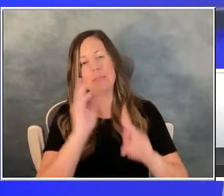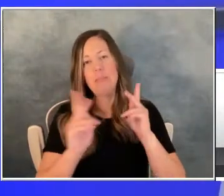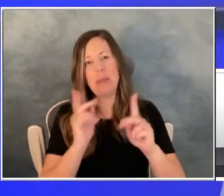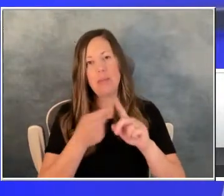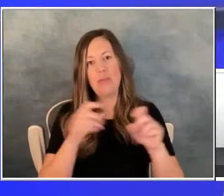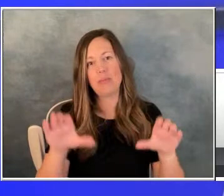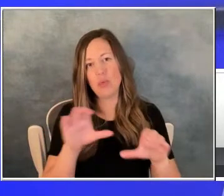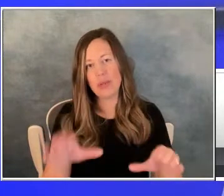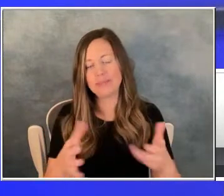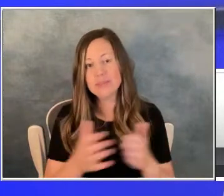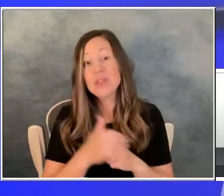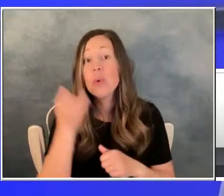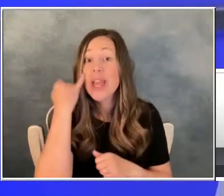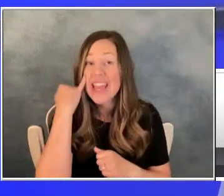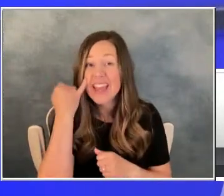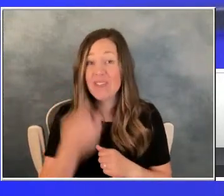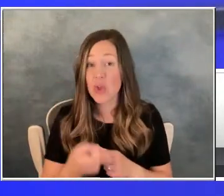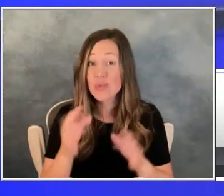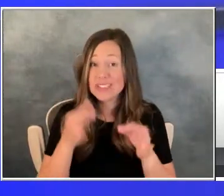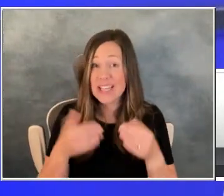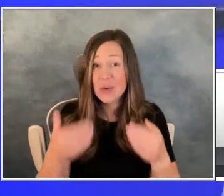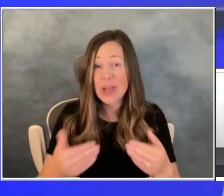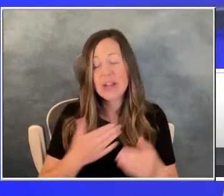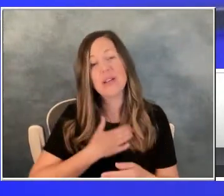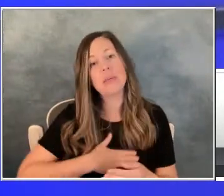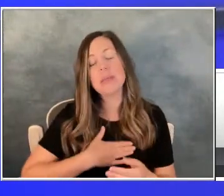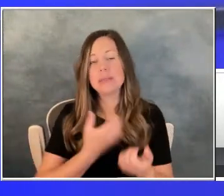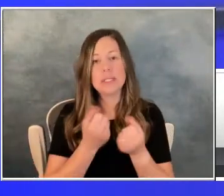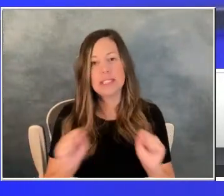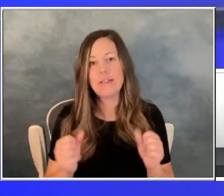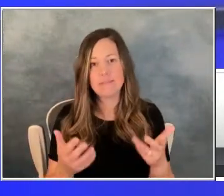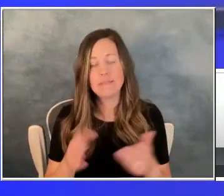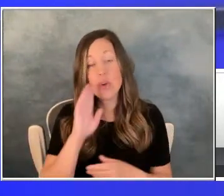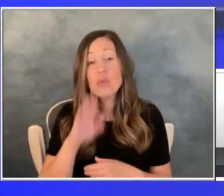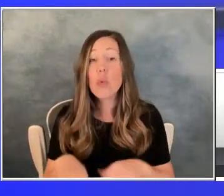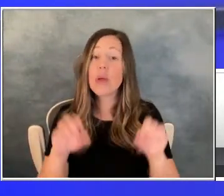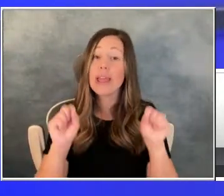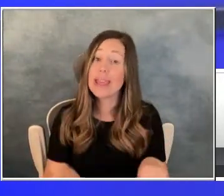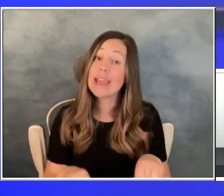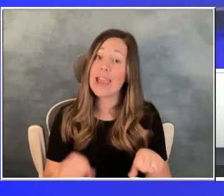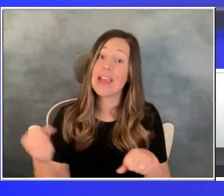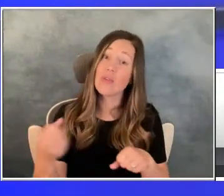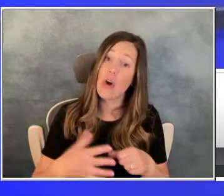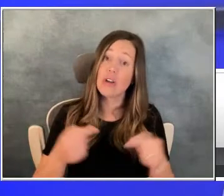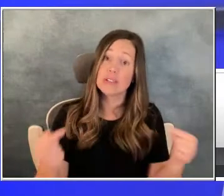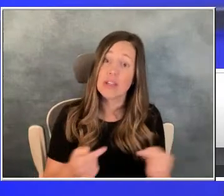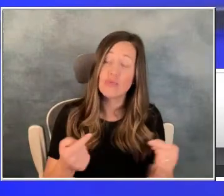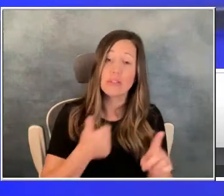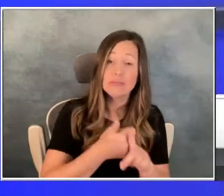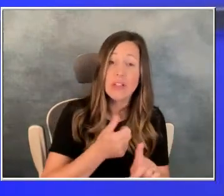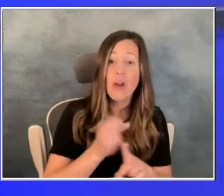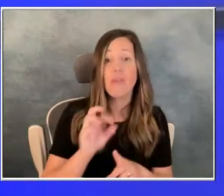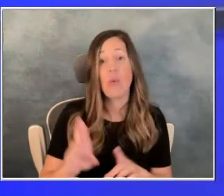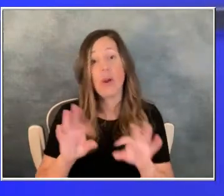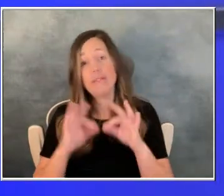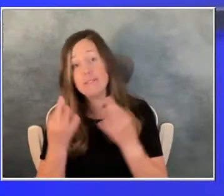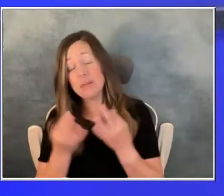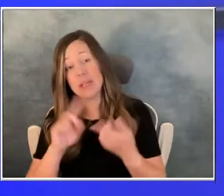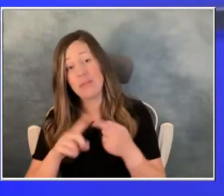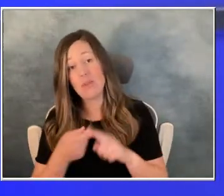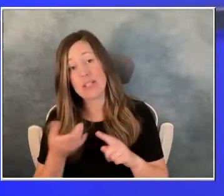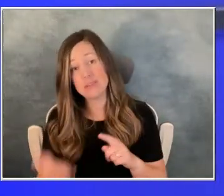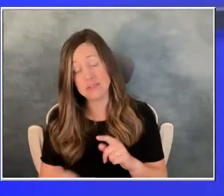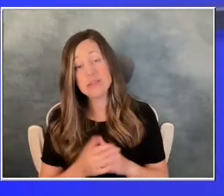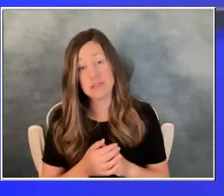you're going to do it, please be safe. Know that that can be a disaster injury to your loved one or you yourself. And that